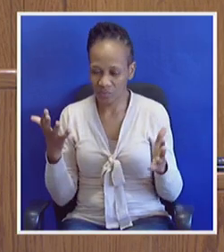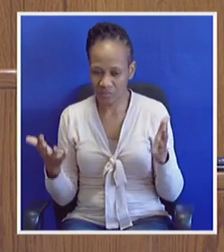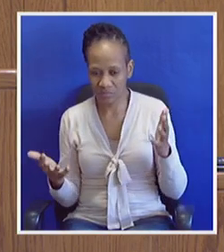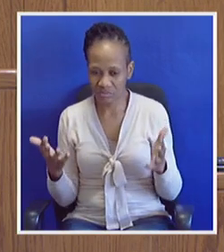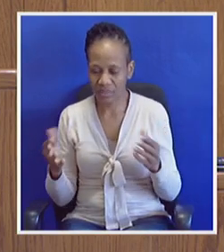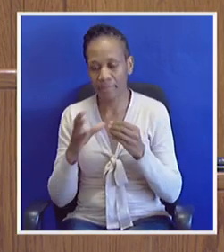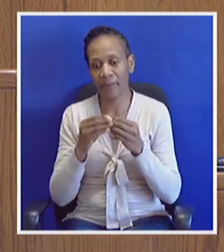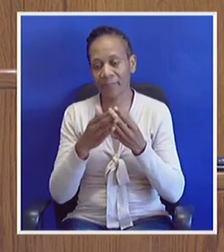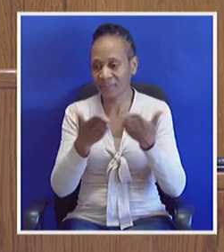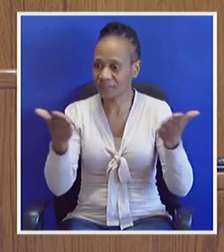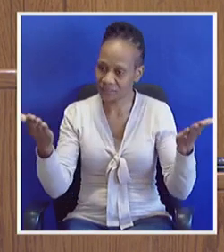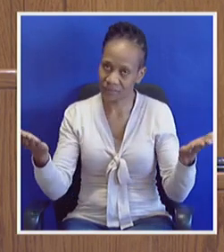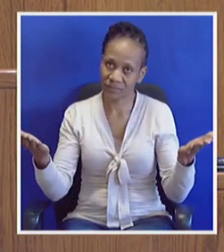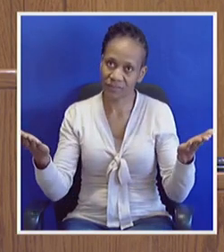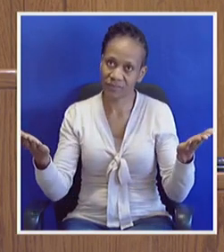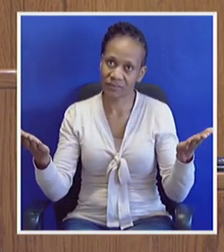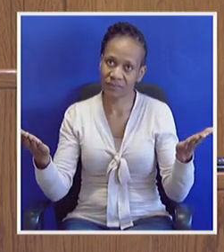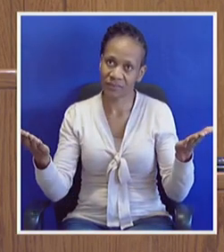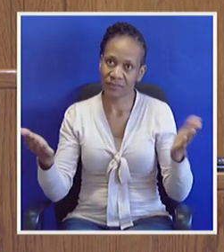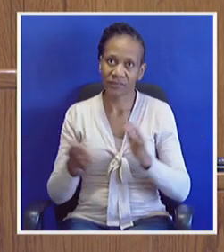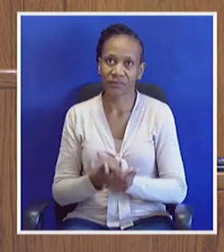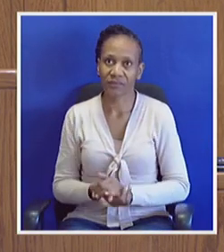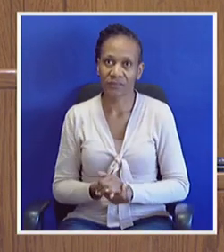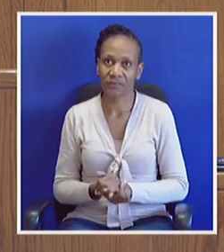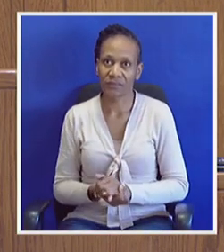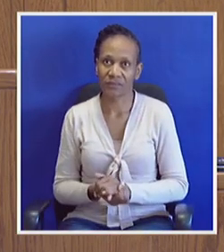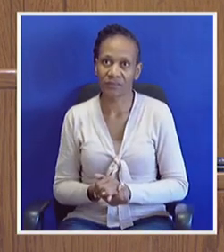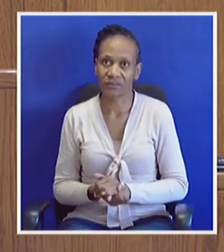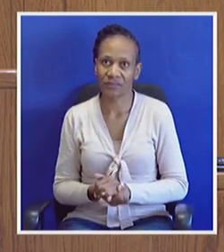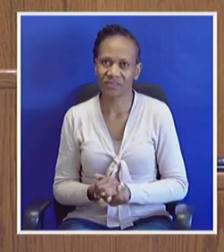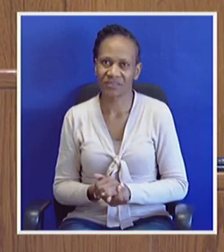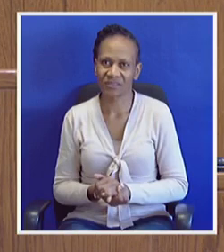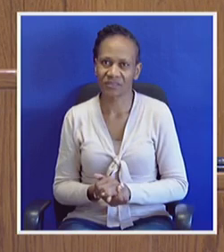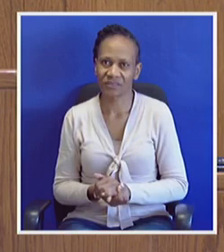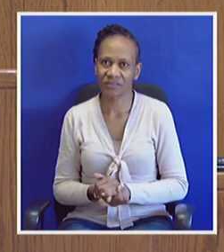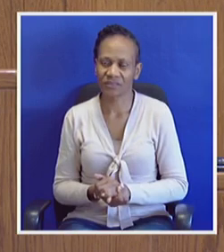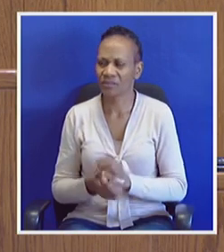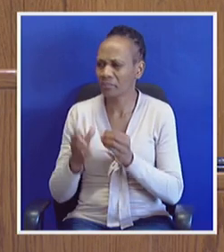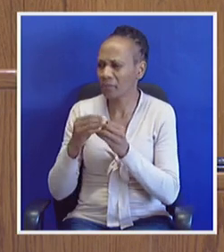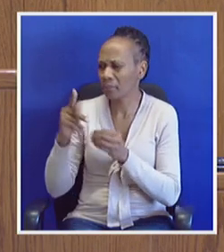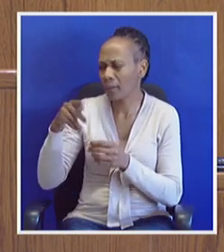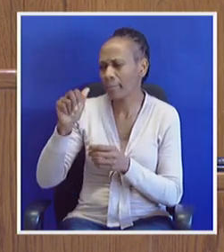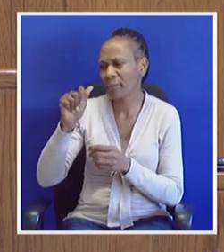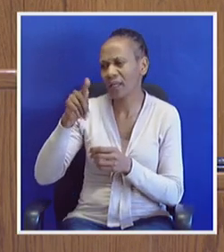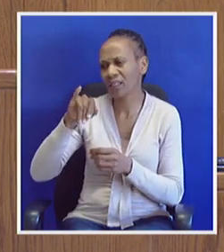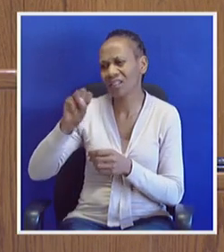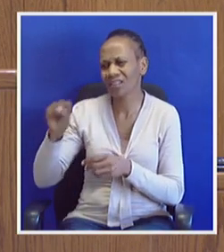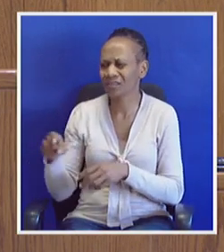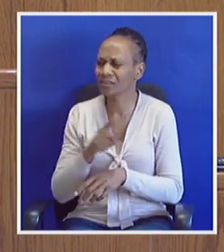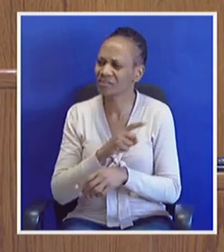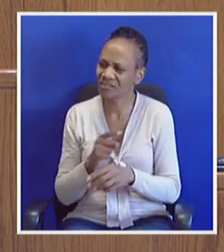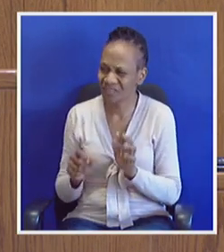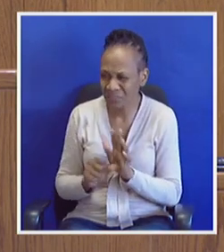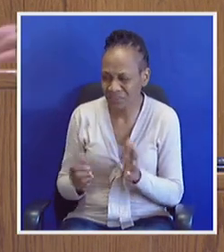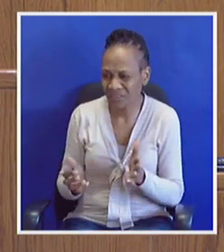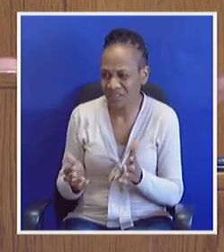Honorable members, is it really necessary, Honorable Pakis? You are afforded a chance?